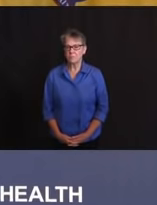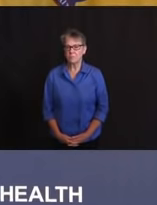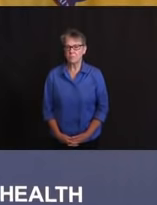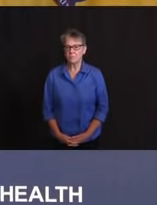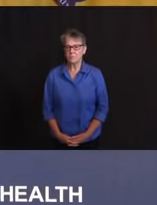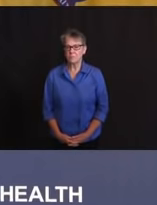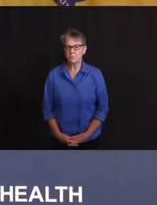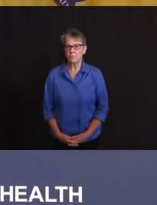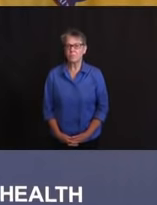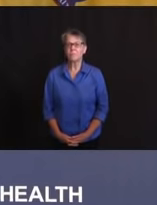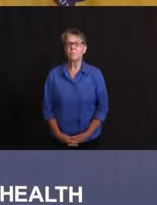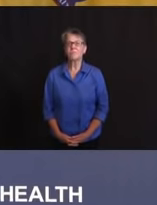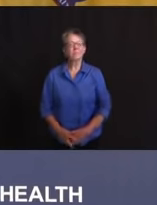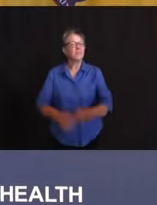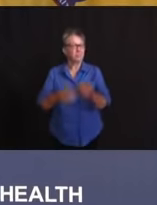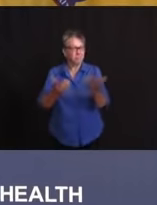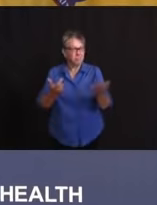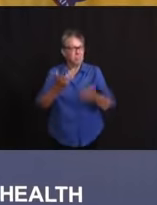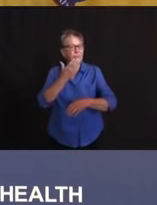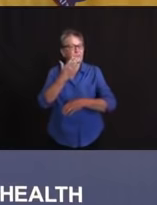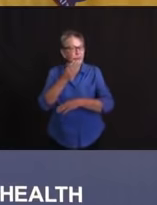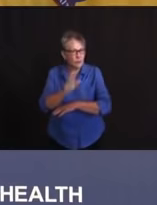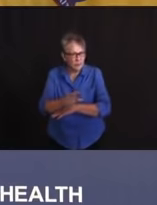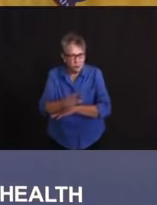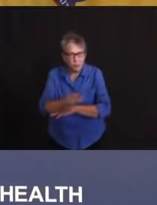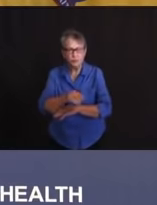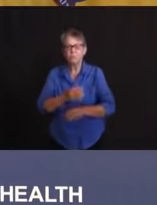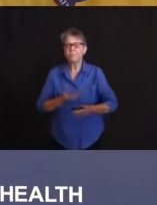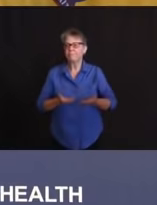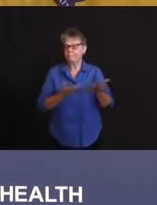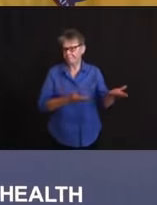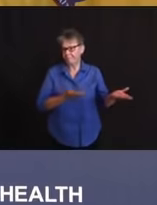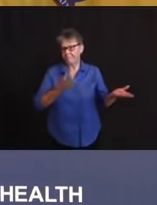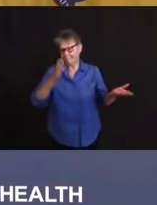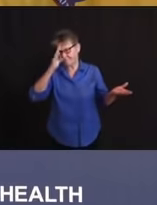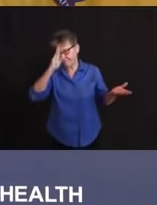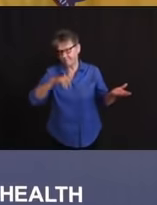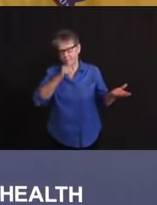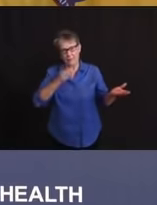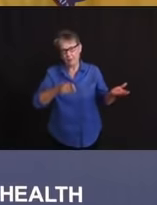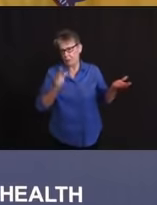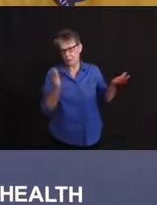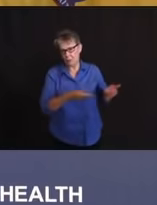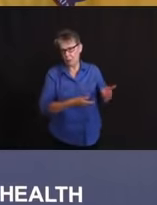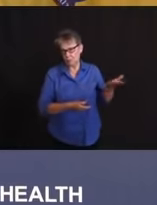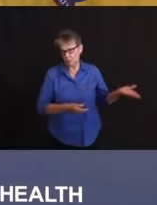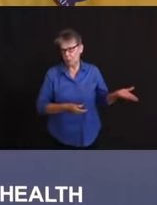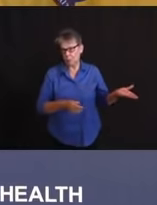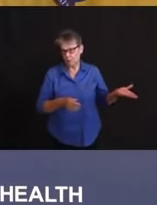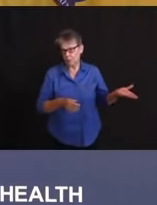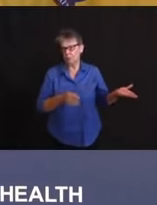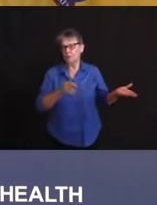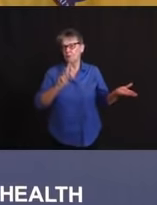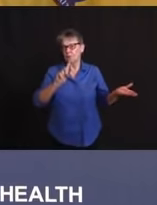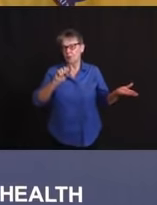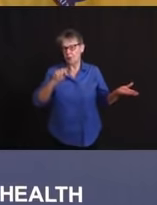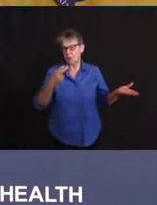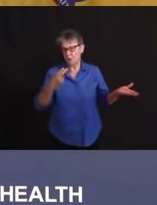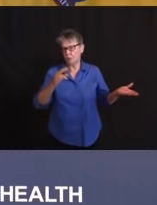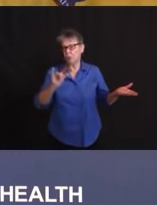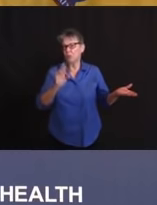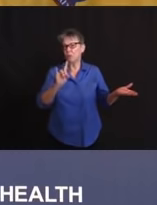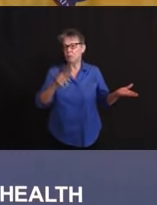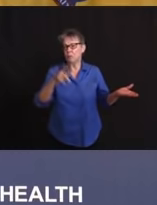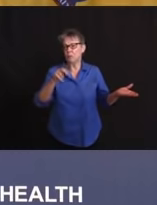Good afternoon. I'm joined by the woman to my right who needs no introduction, the Commissioner of the Department of Health, Judy Persichelli. To her right,